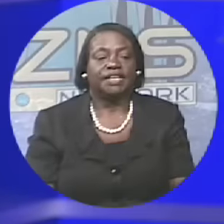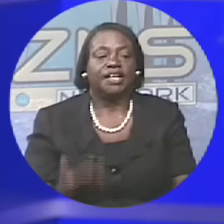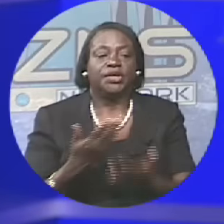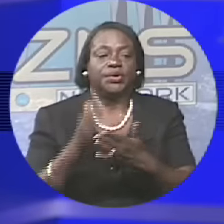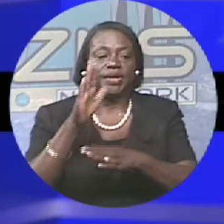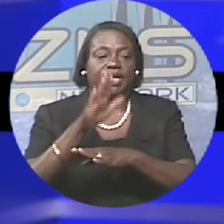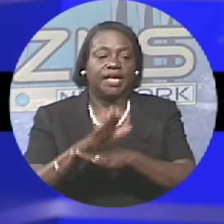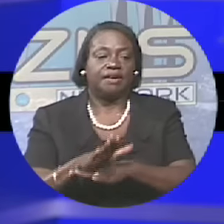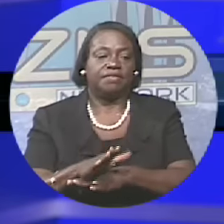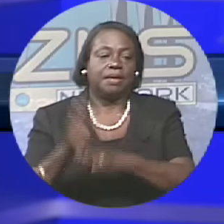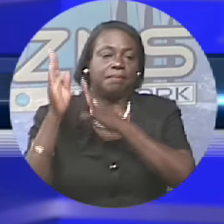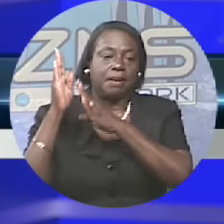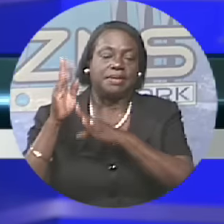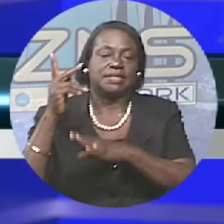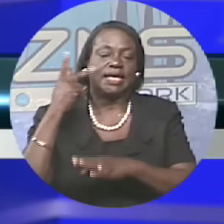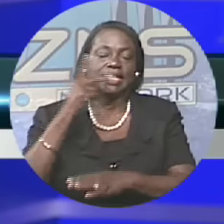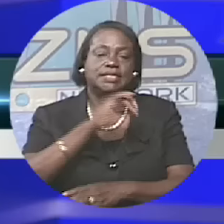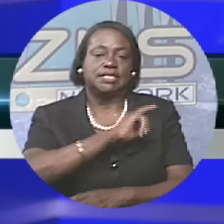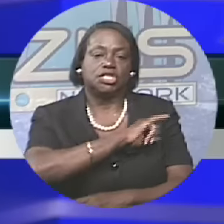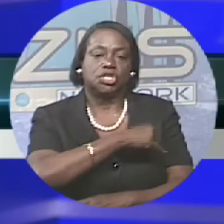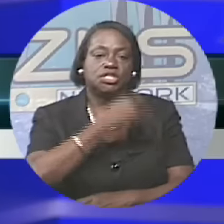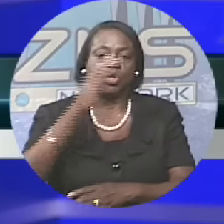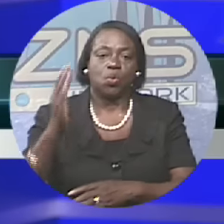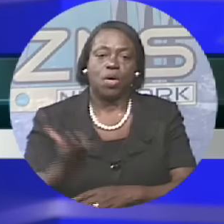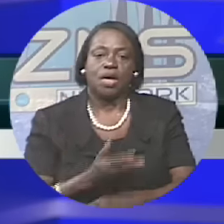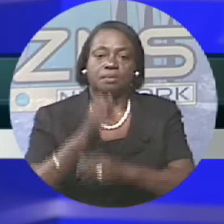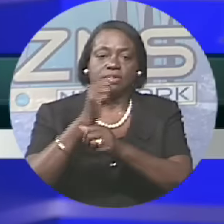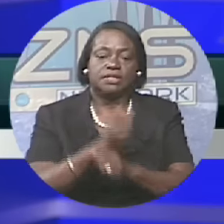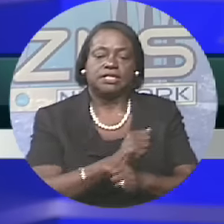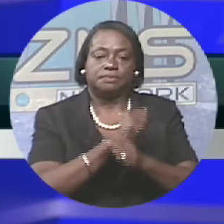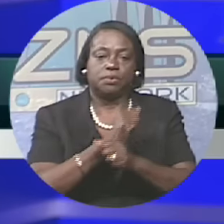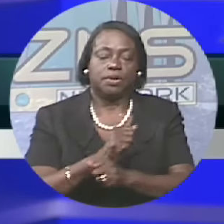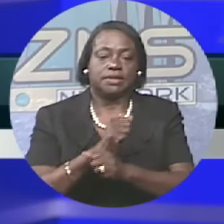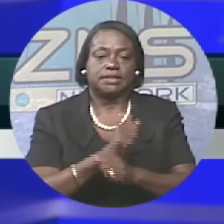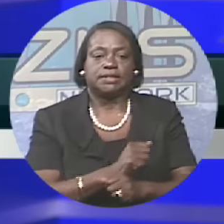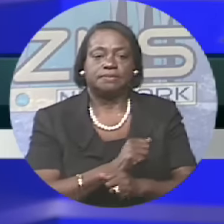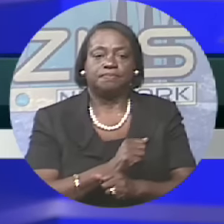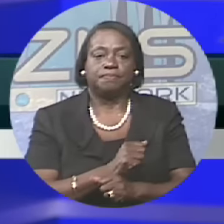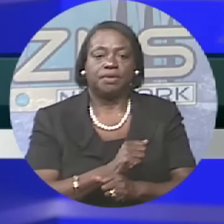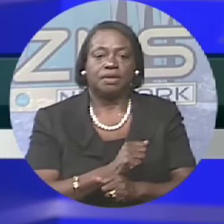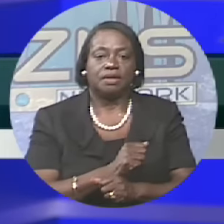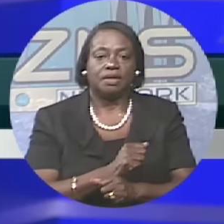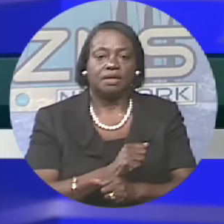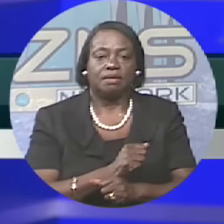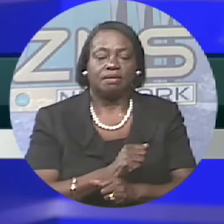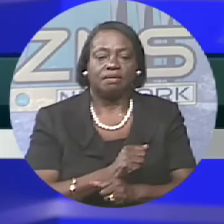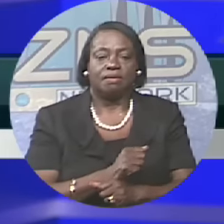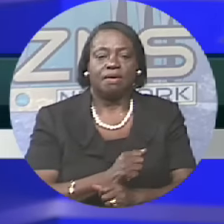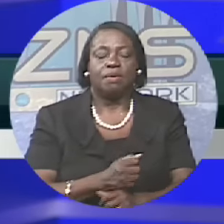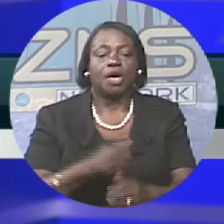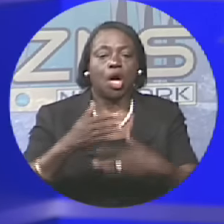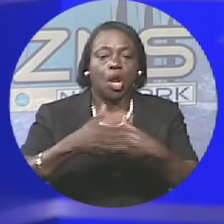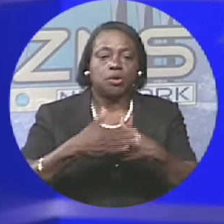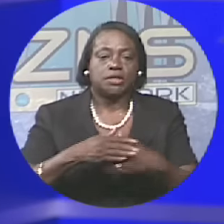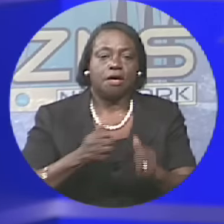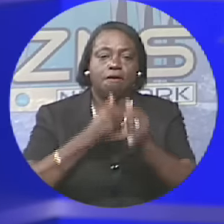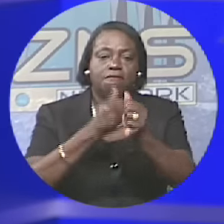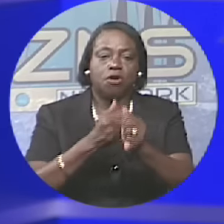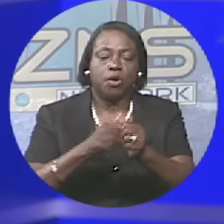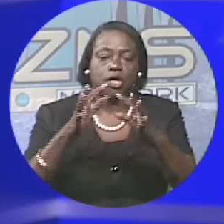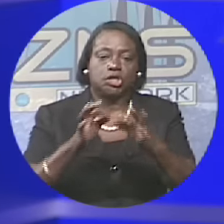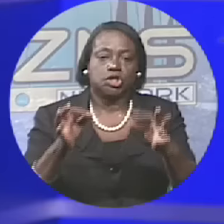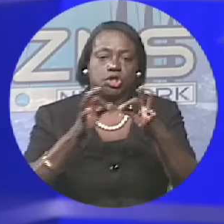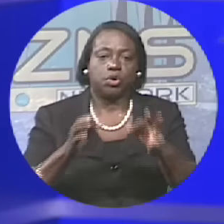Good evening, Bahamas. I'm Kelsey Johnson. Welcome to Sports Tuesday. Topping sports tonight, we're closely following a story in which the Bahamas has